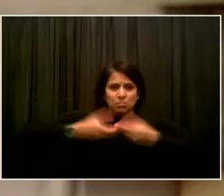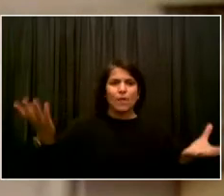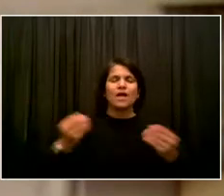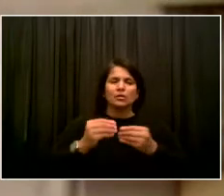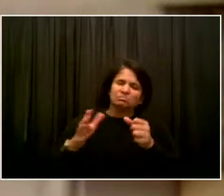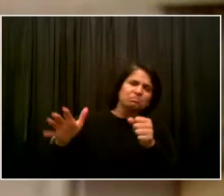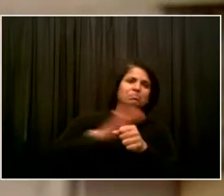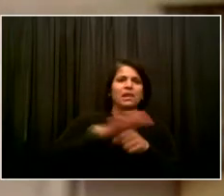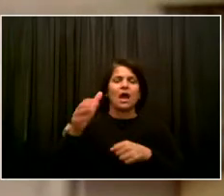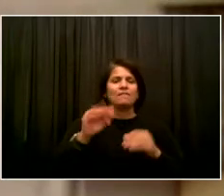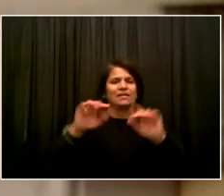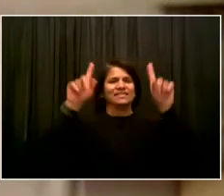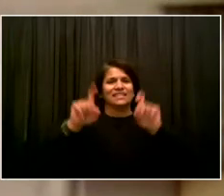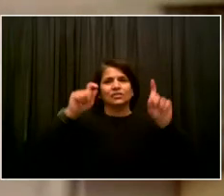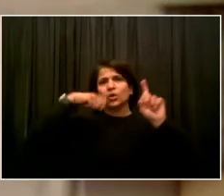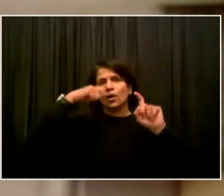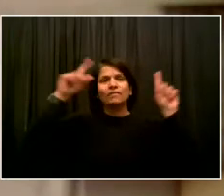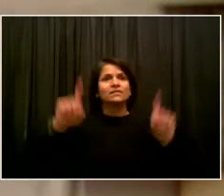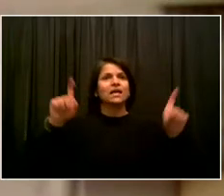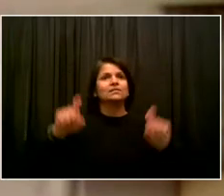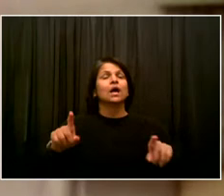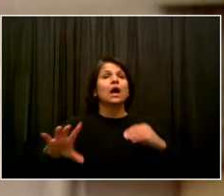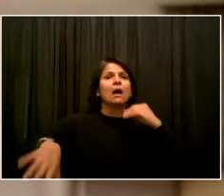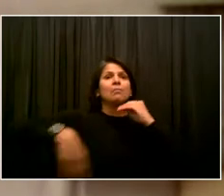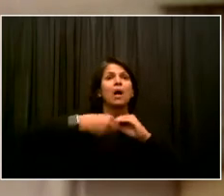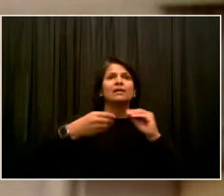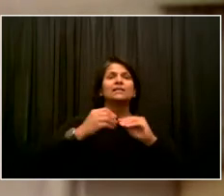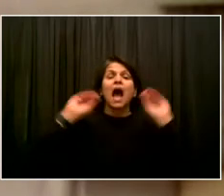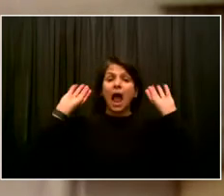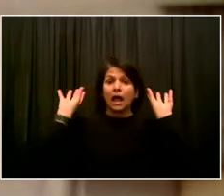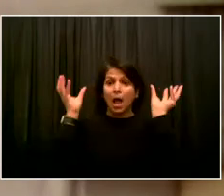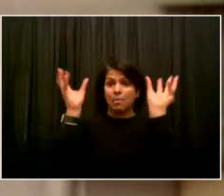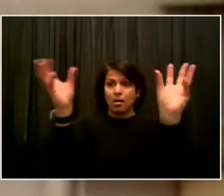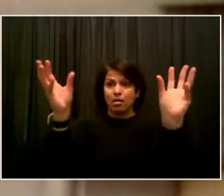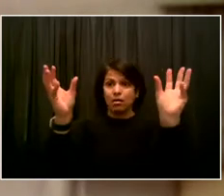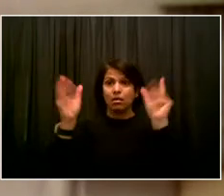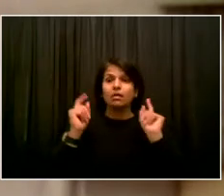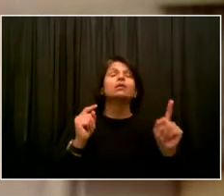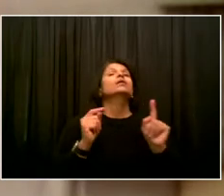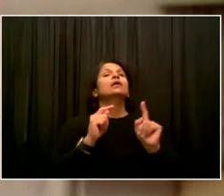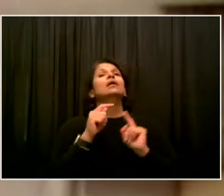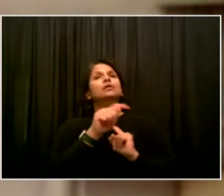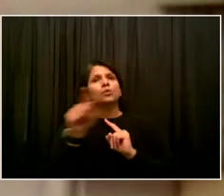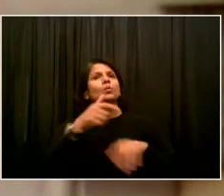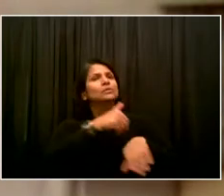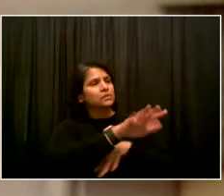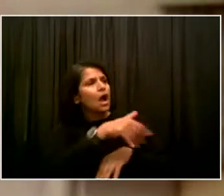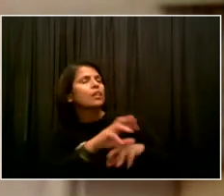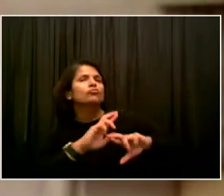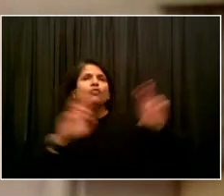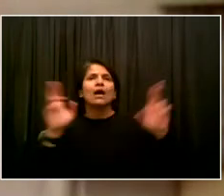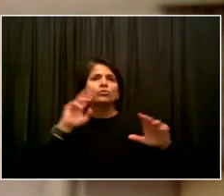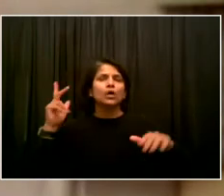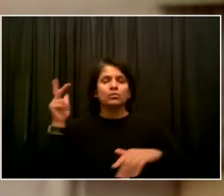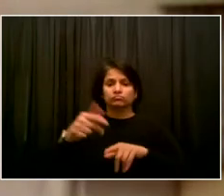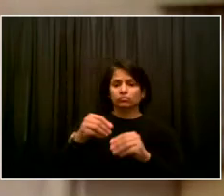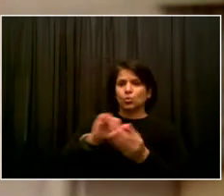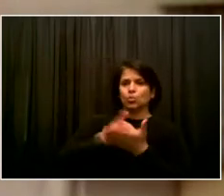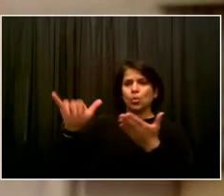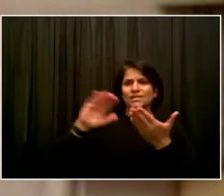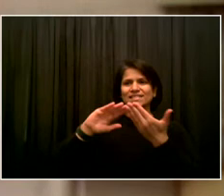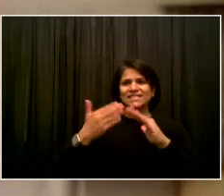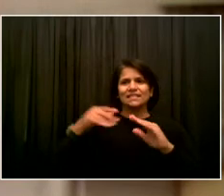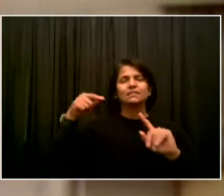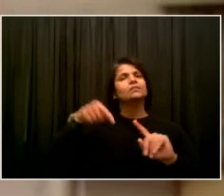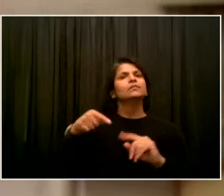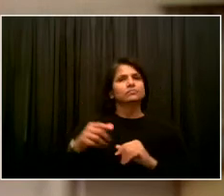mentioned, Mayor, it is so important that we get our kids back to school as soon as this winter break is over. We all have such a strong